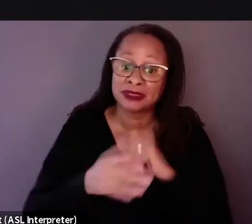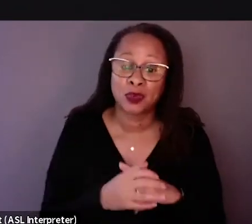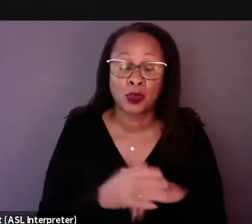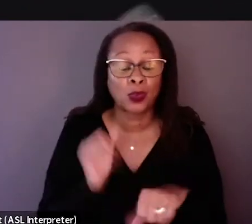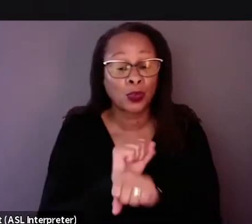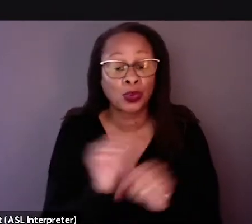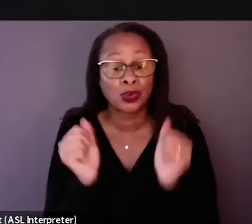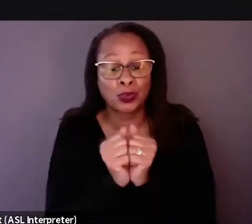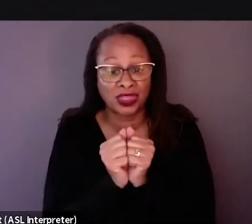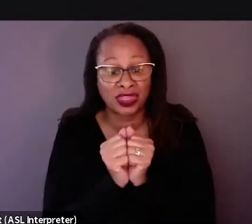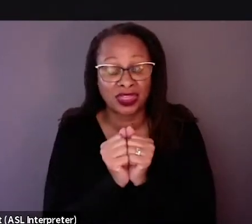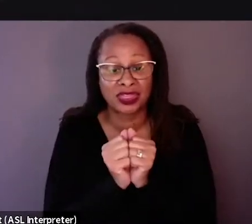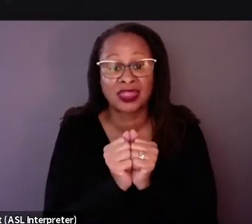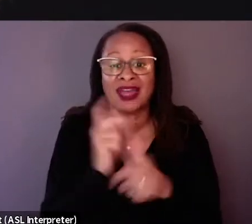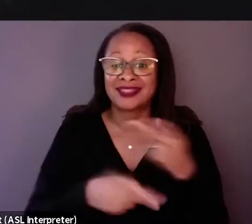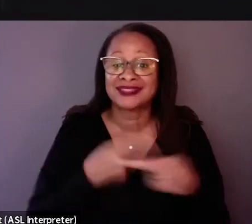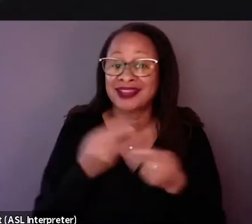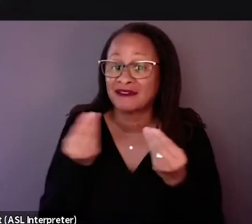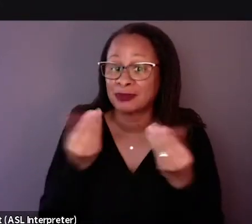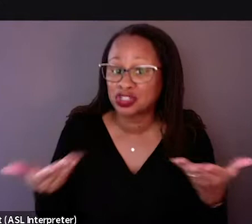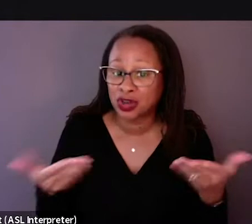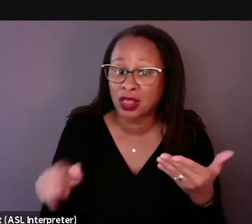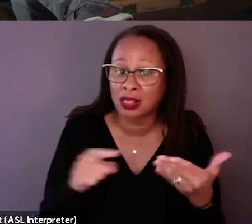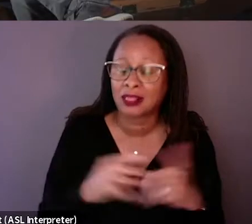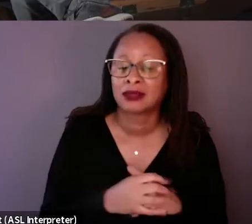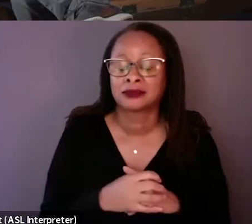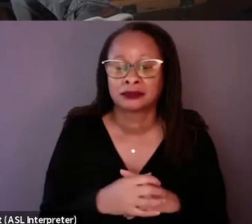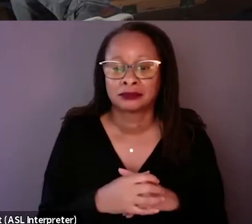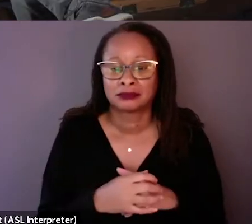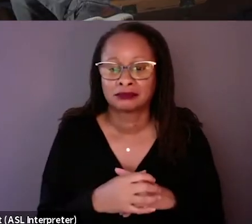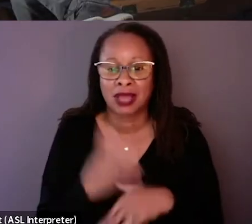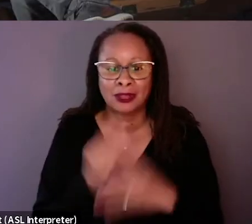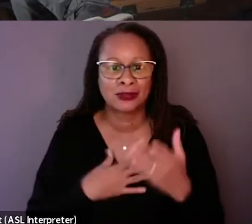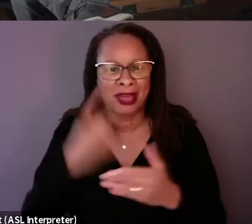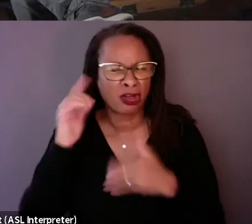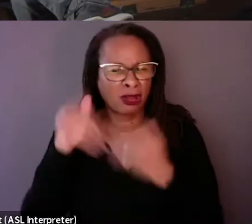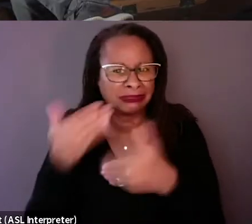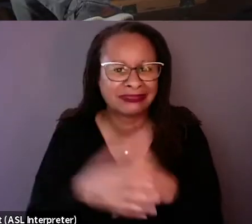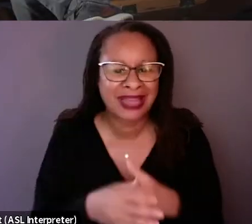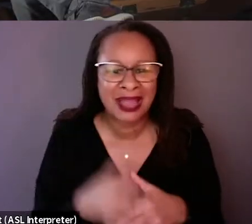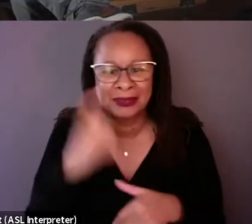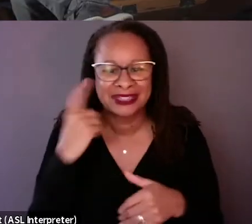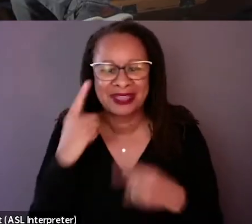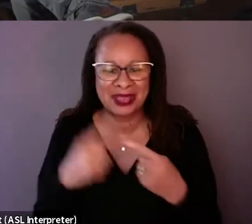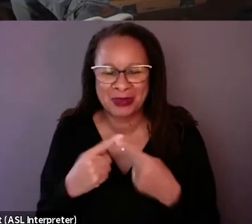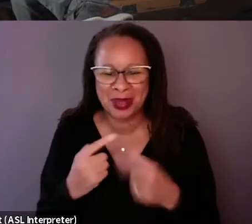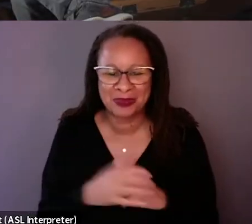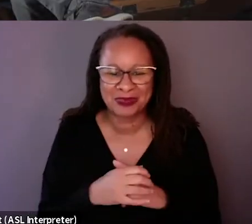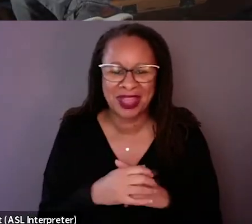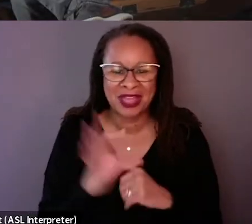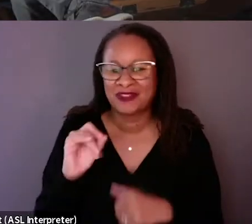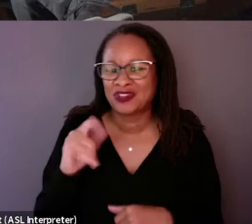Working with these kinds of materials, sorry, I'm like losing my train of thought because I'm thinking about the